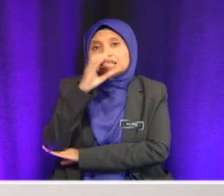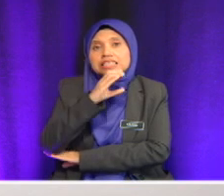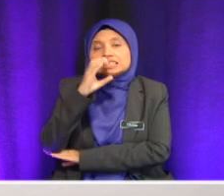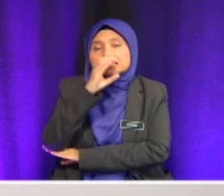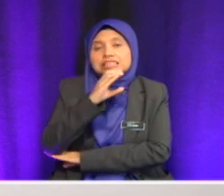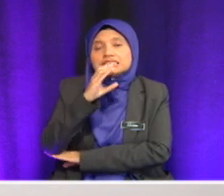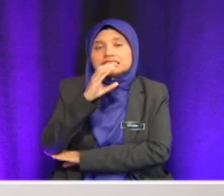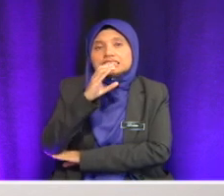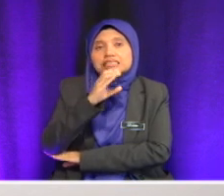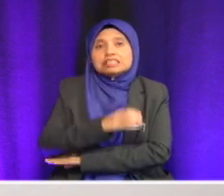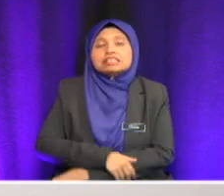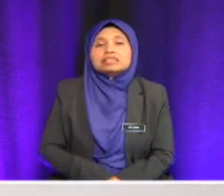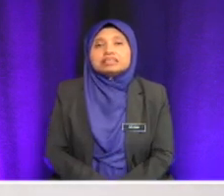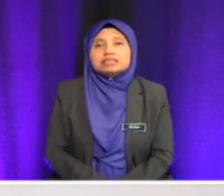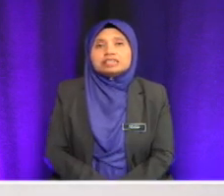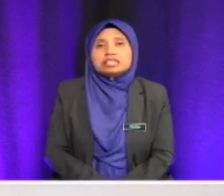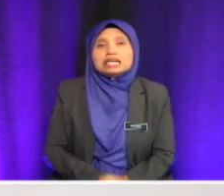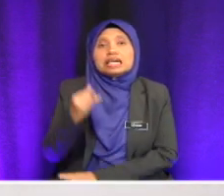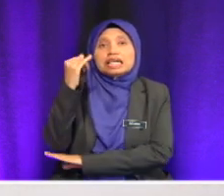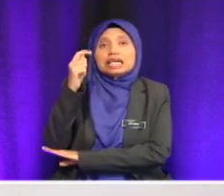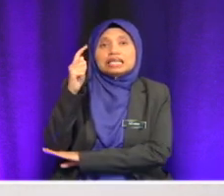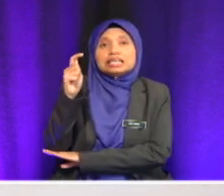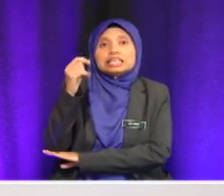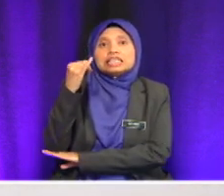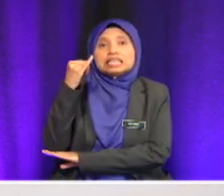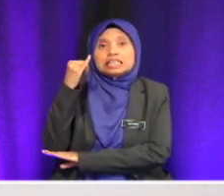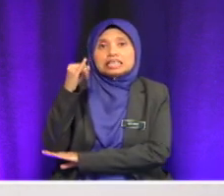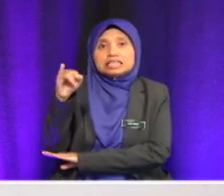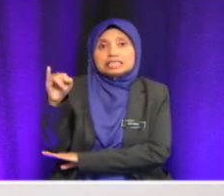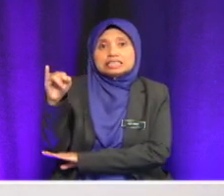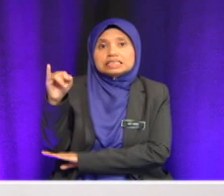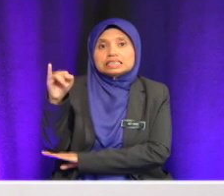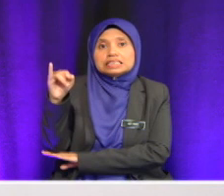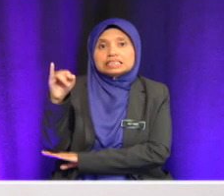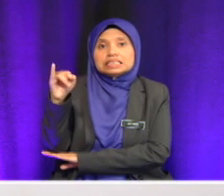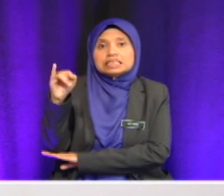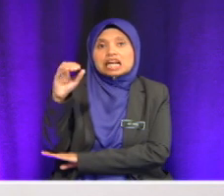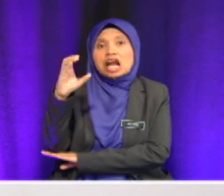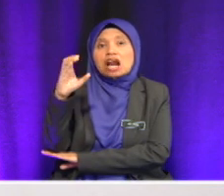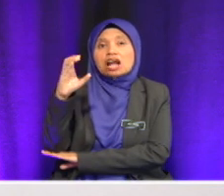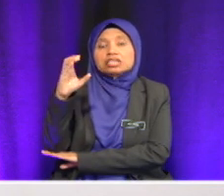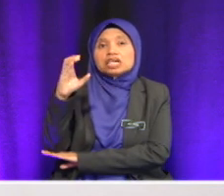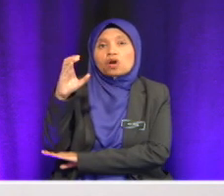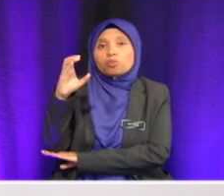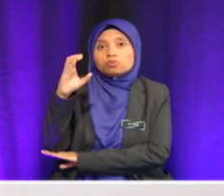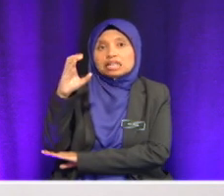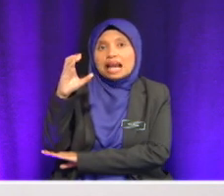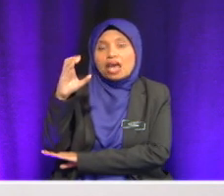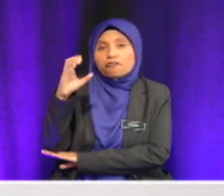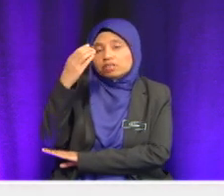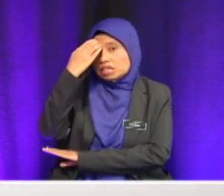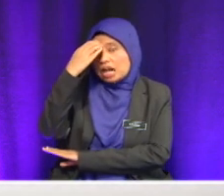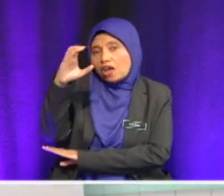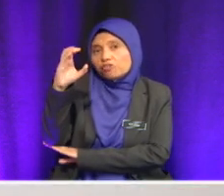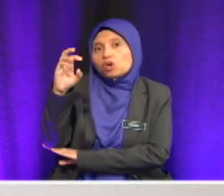text? It is in the text clever crows. Clever crows. So let's see. Clever crows.